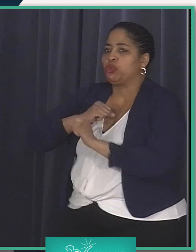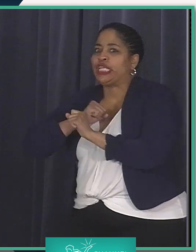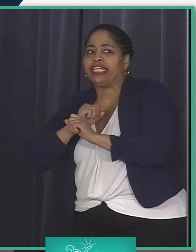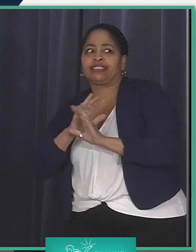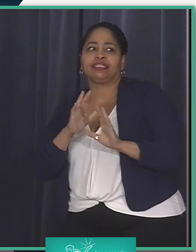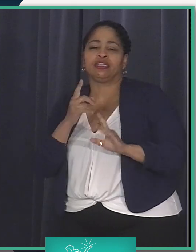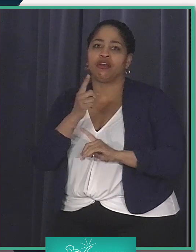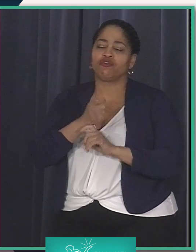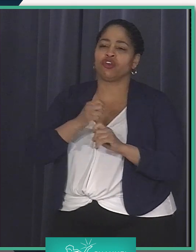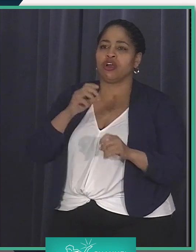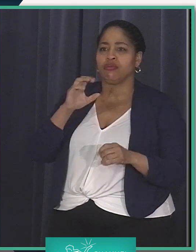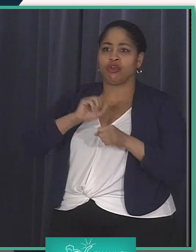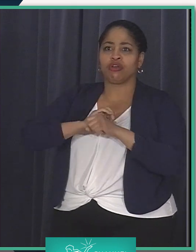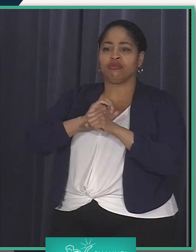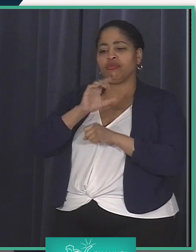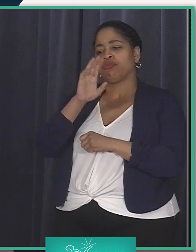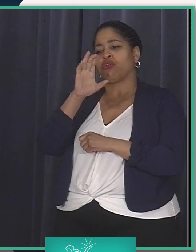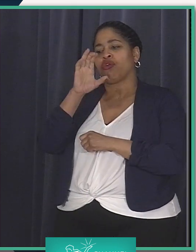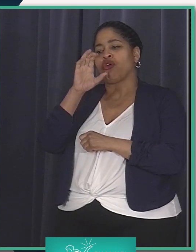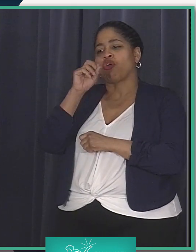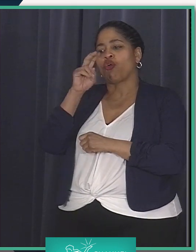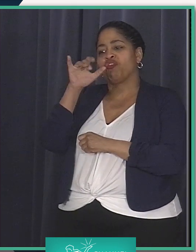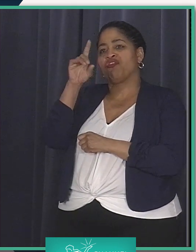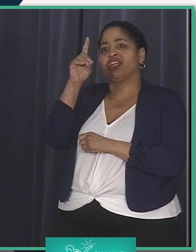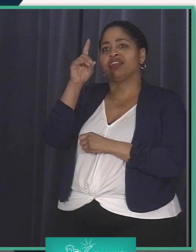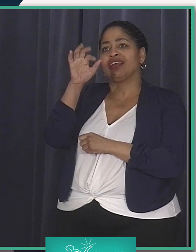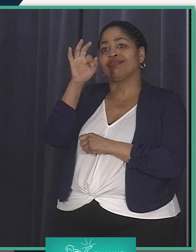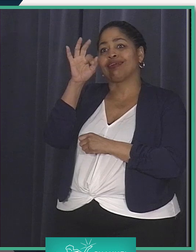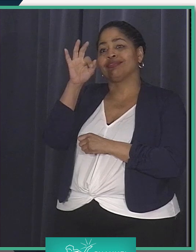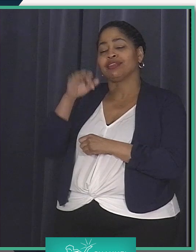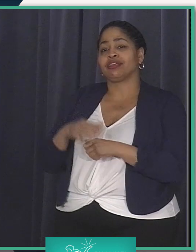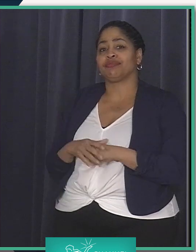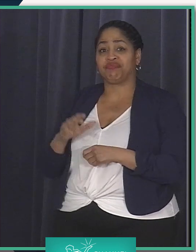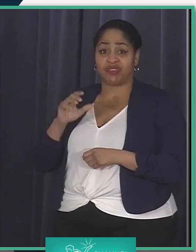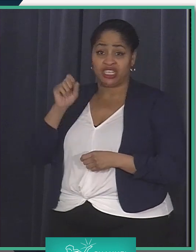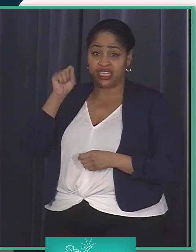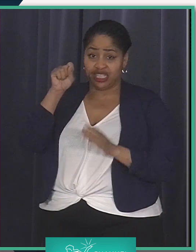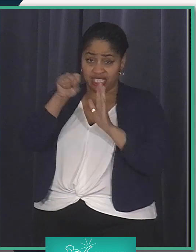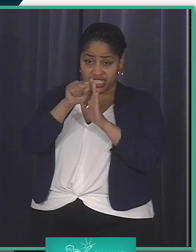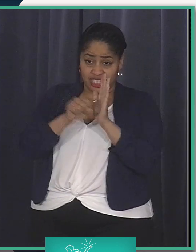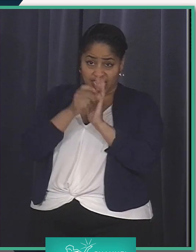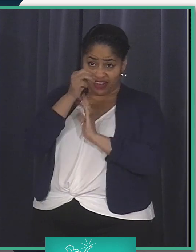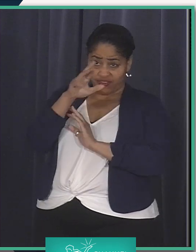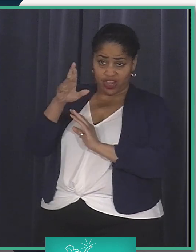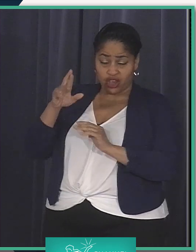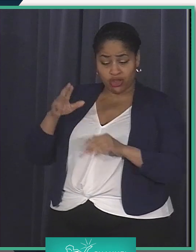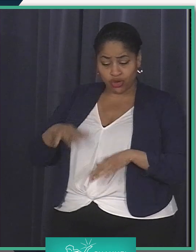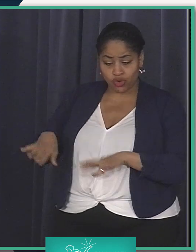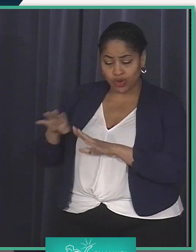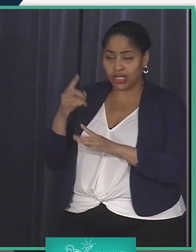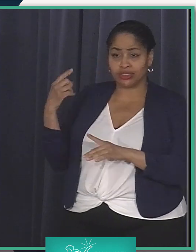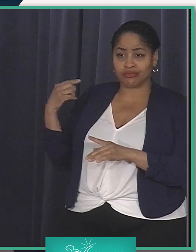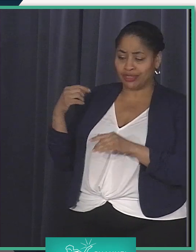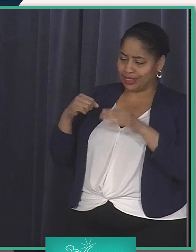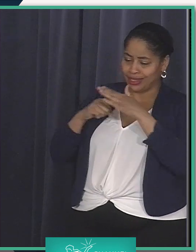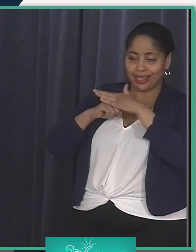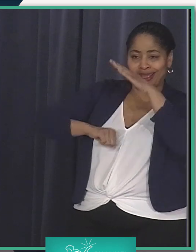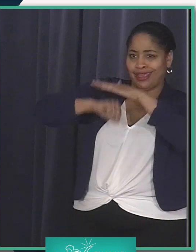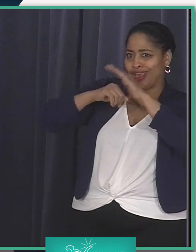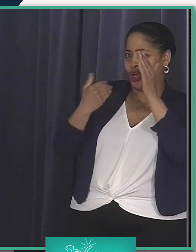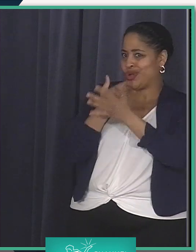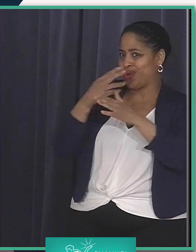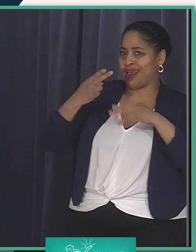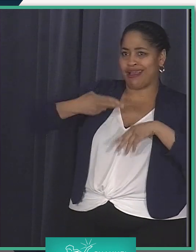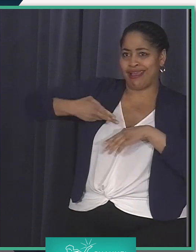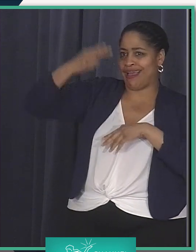from COVID-19. Our fairgrounds yesterday hit a new high. We tested more than 1,000 people on the fairgrounds